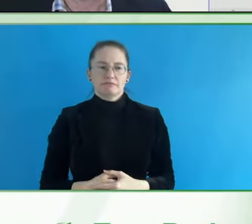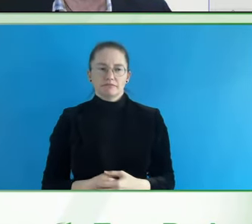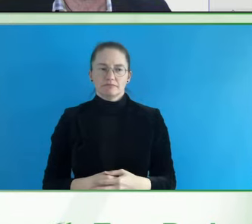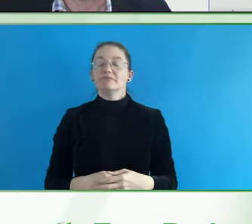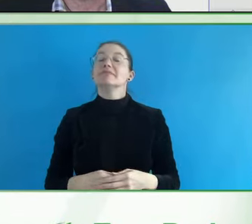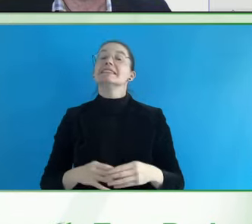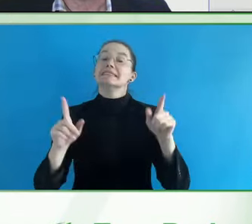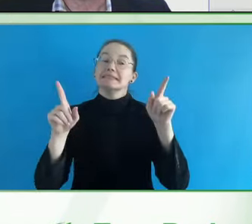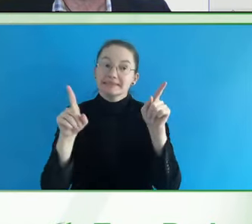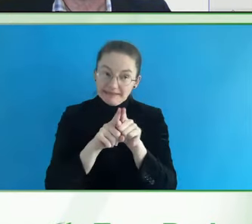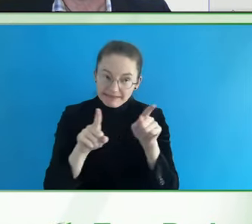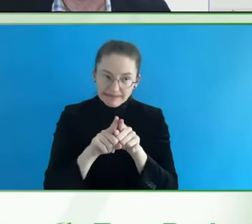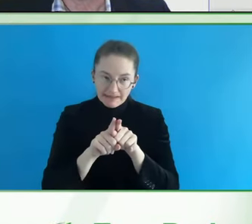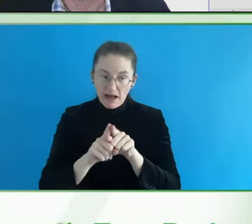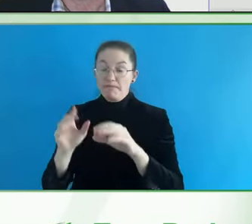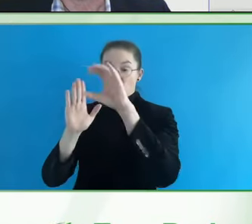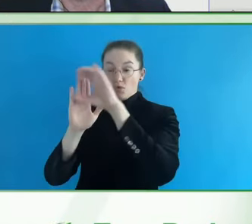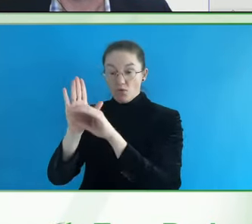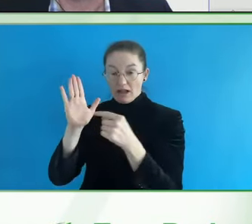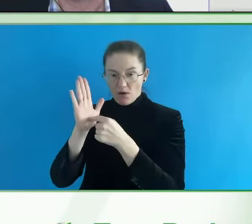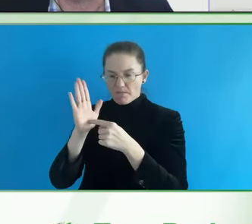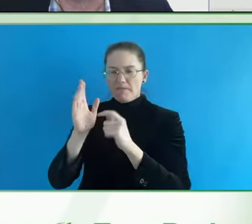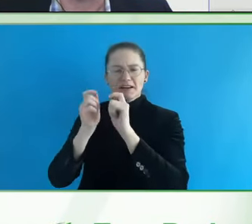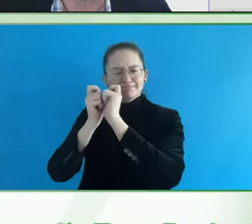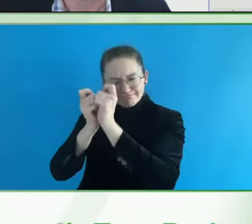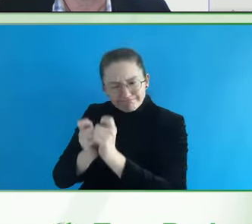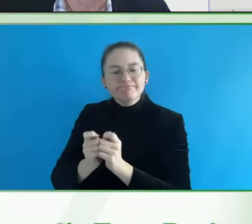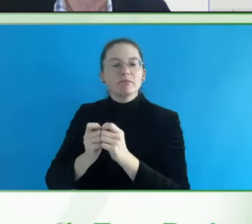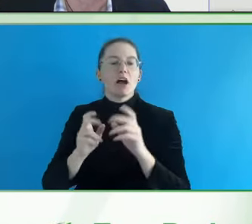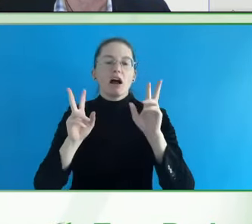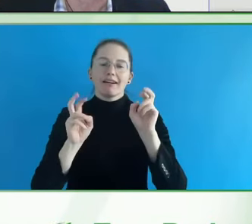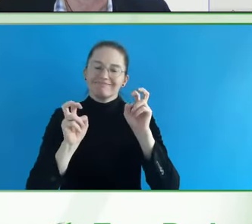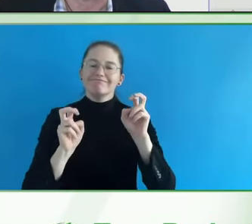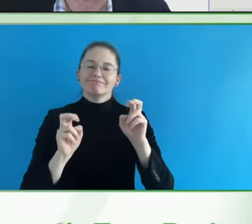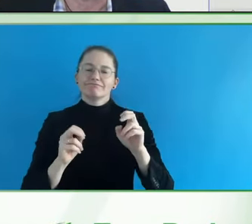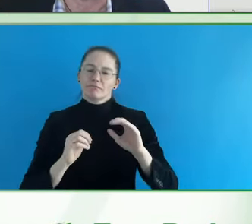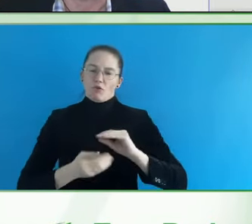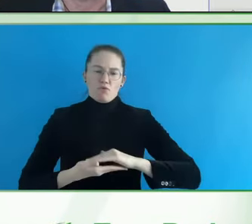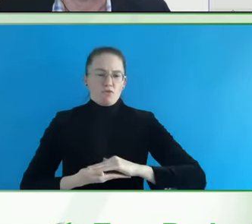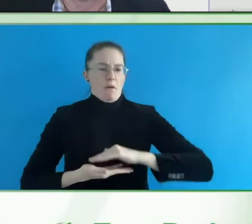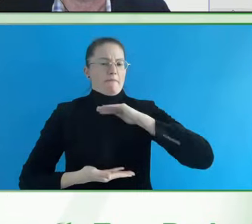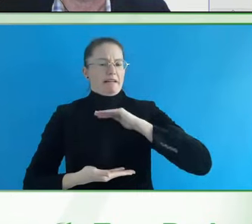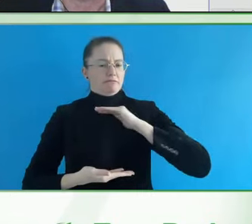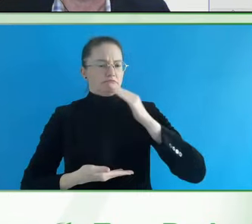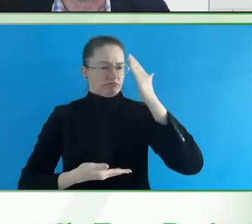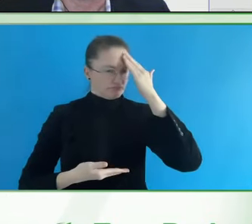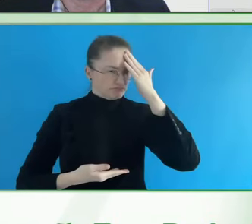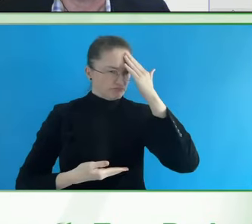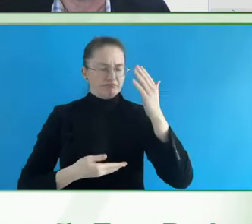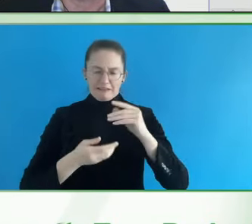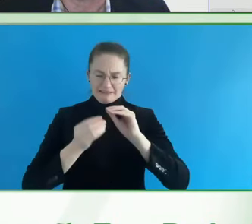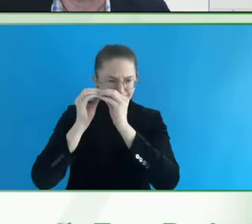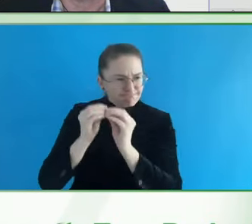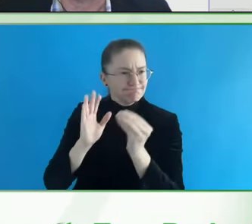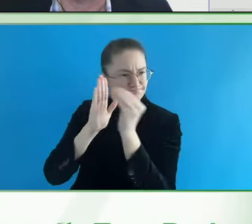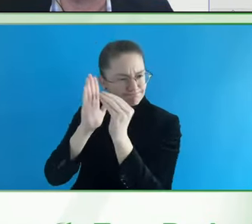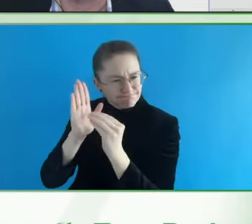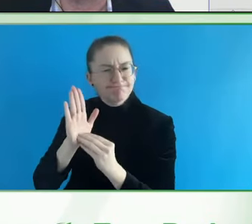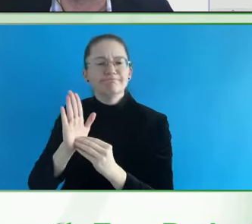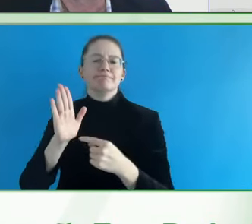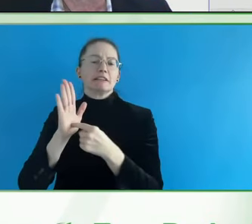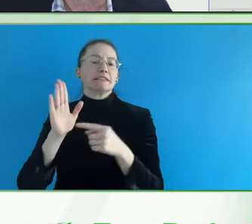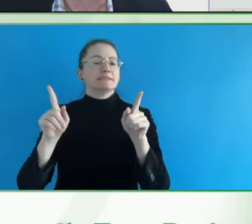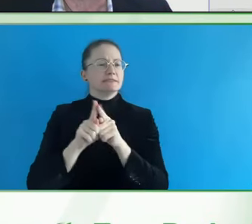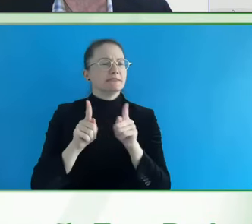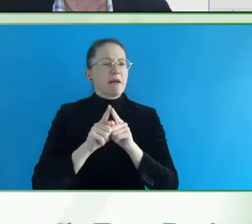the organizational, methodological, and curricular measures adopted at each educational